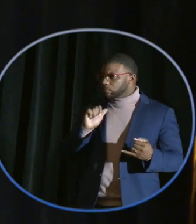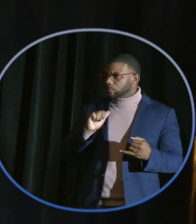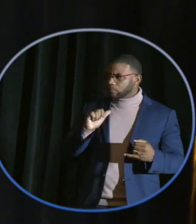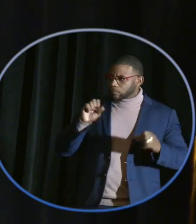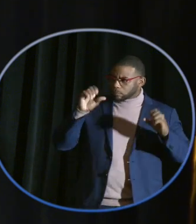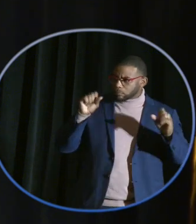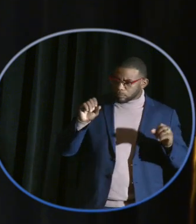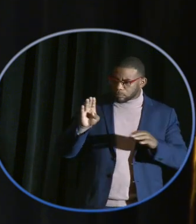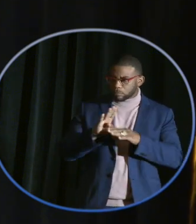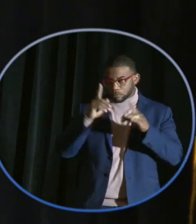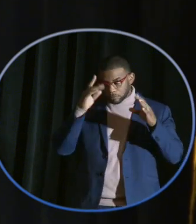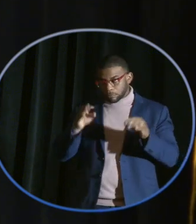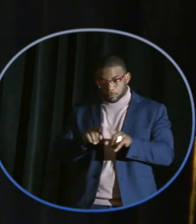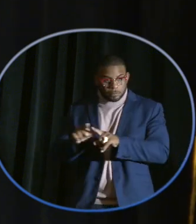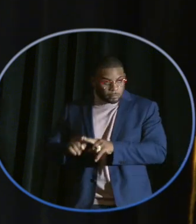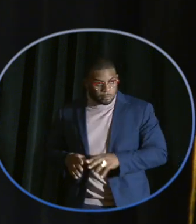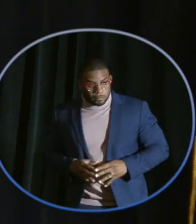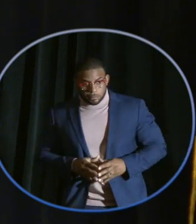sound business decision too.